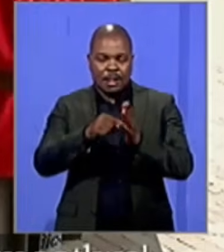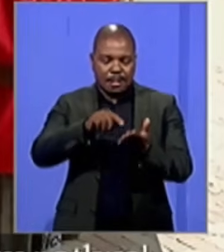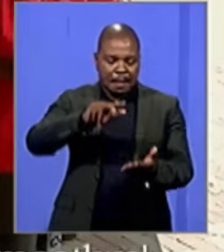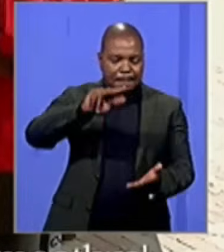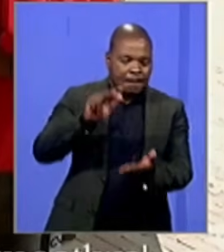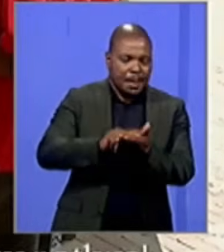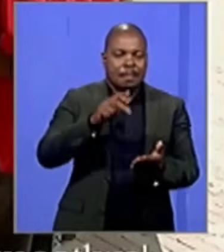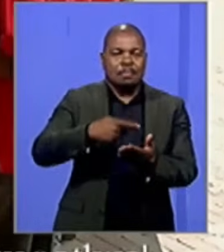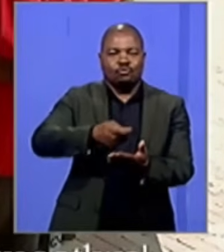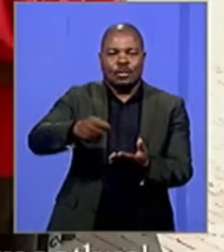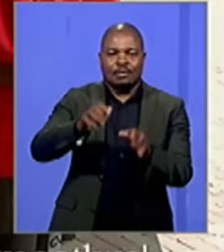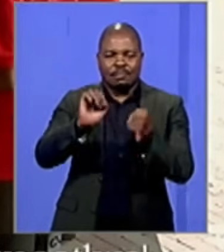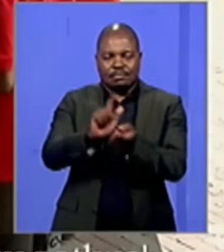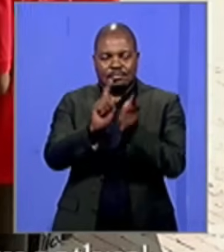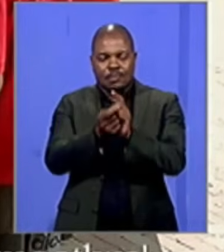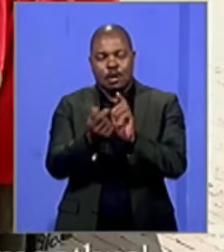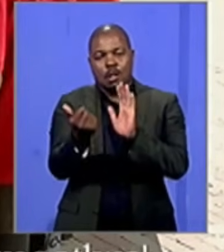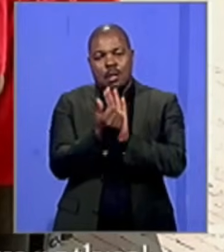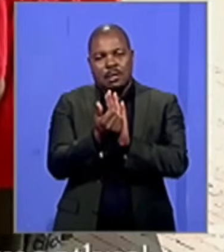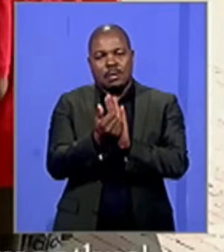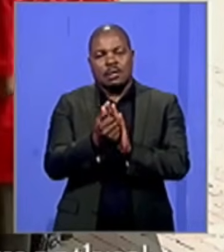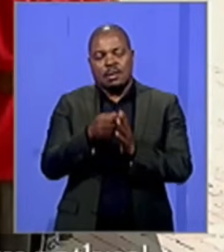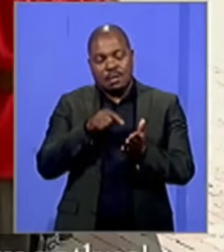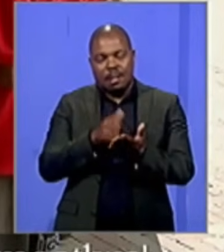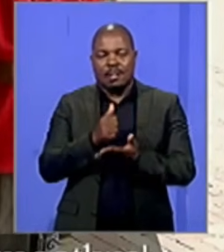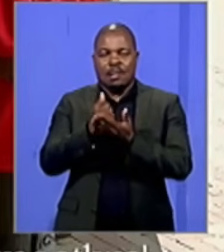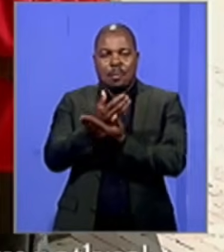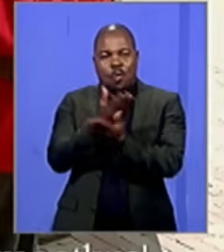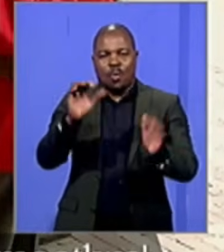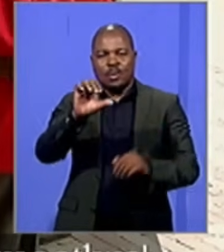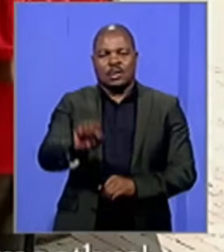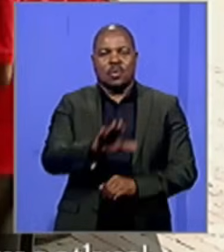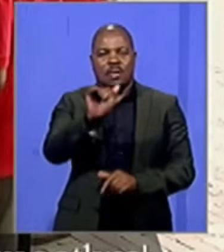go saenelwa go hola ma-Afrika Borwa ka moka.